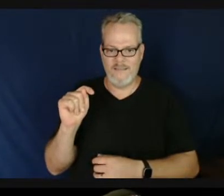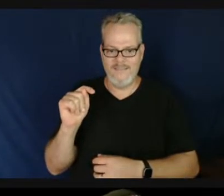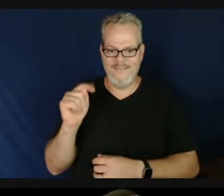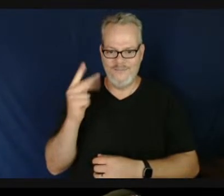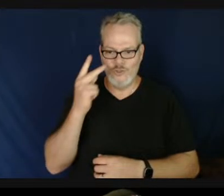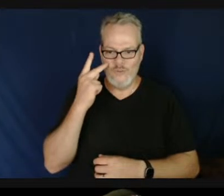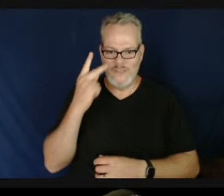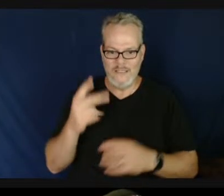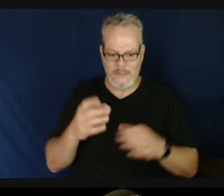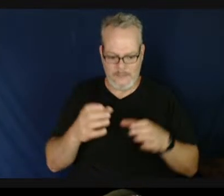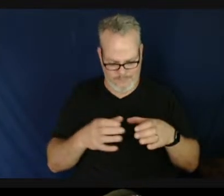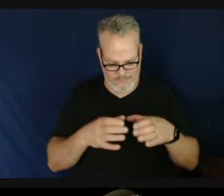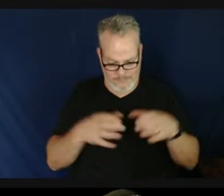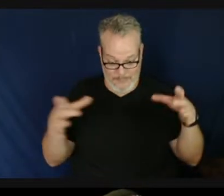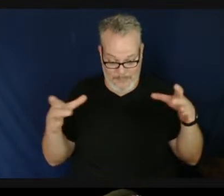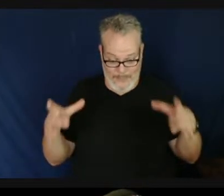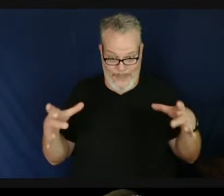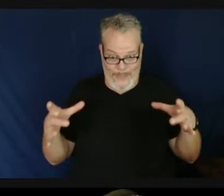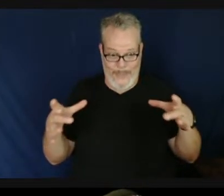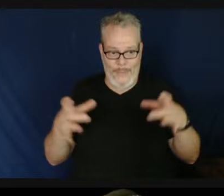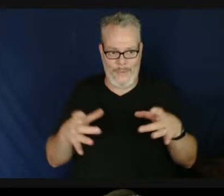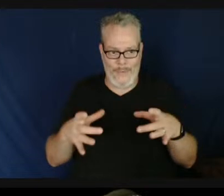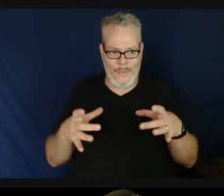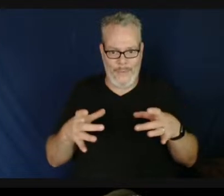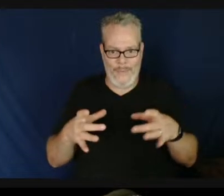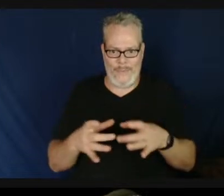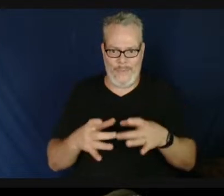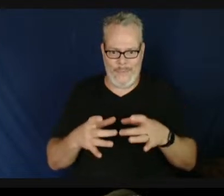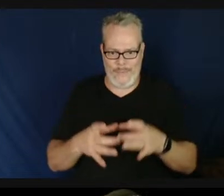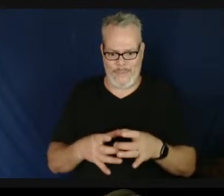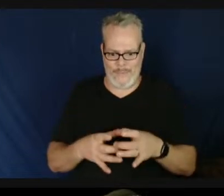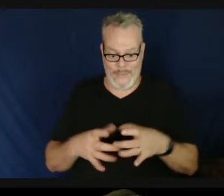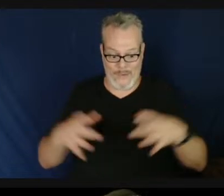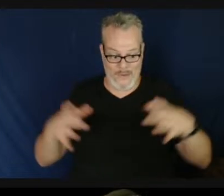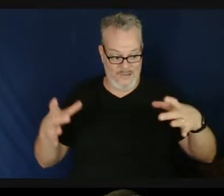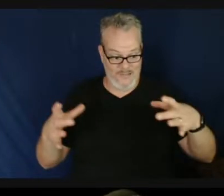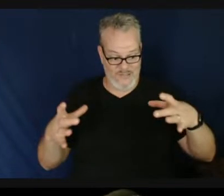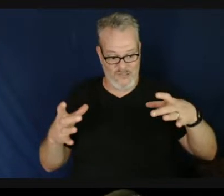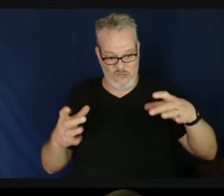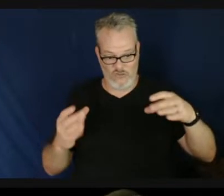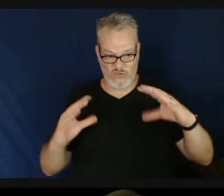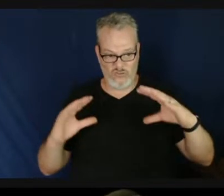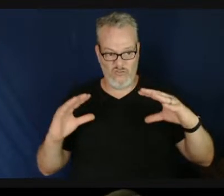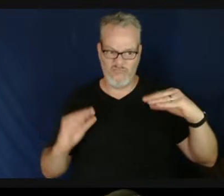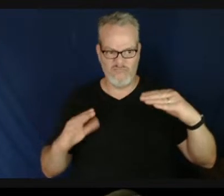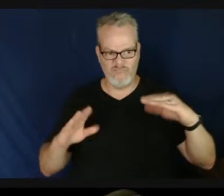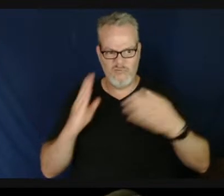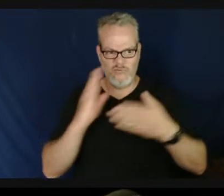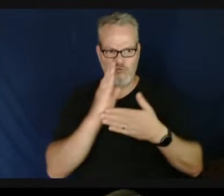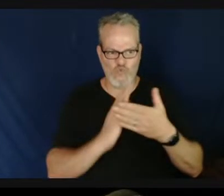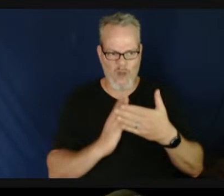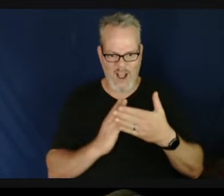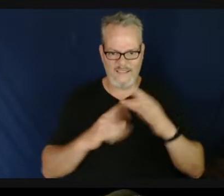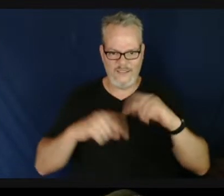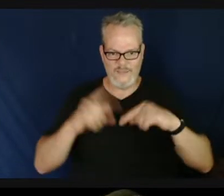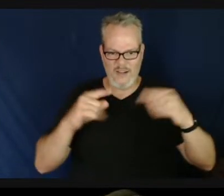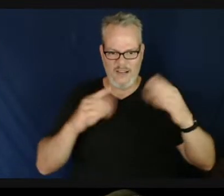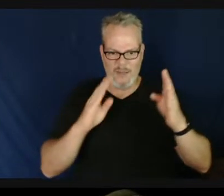that edge of the main cone there, the cracks with the slumping slivers of